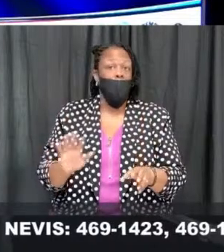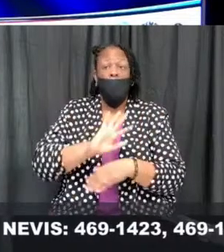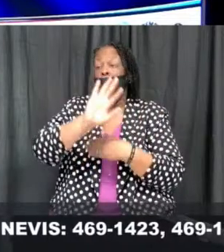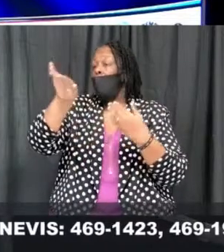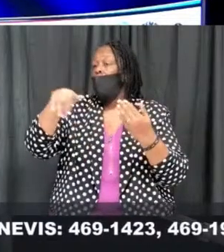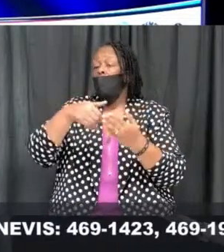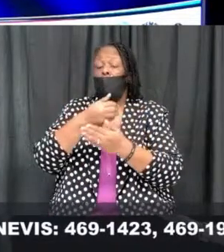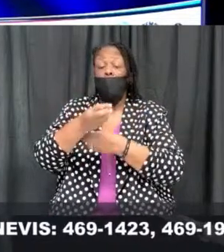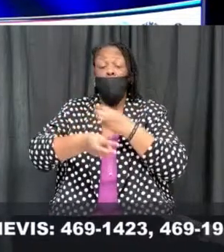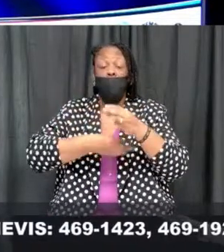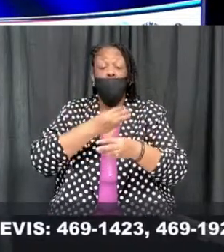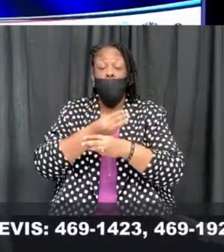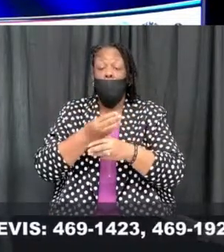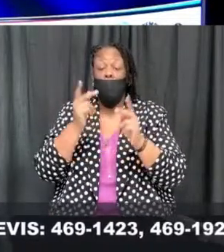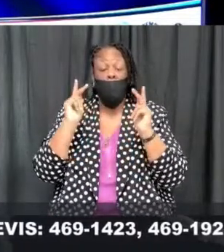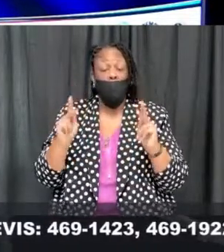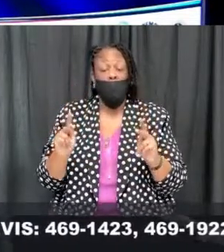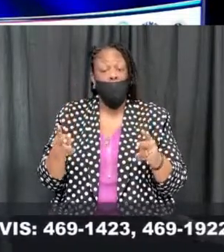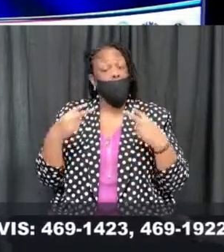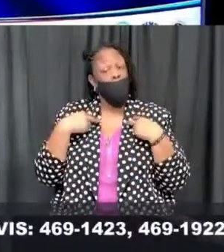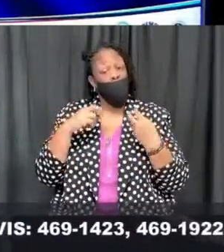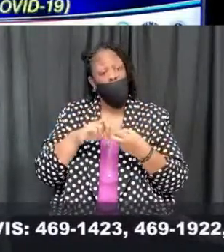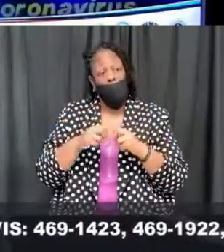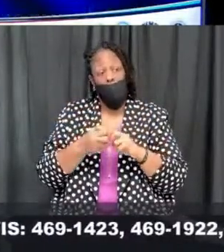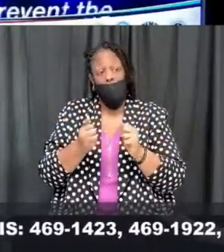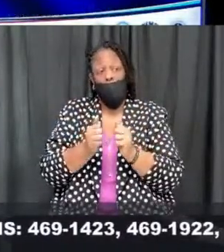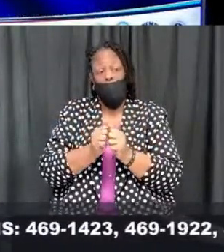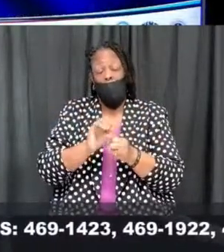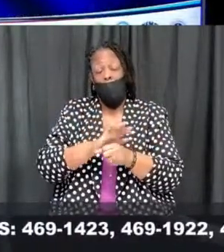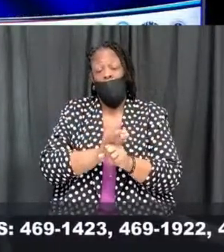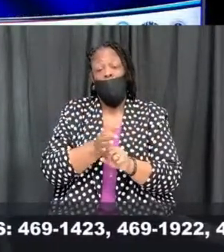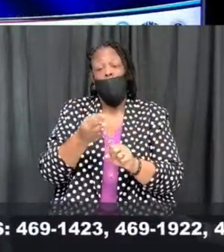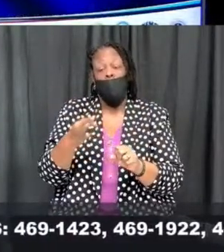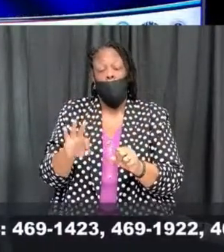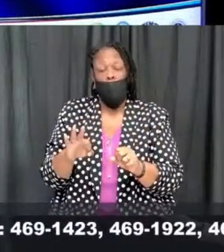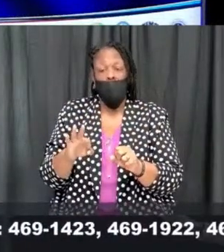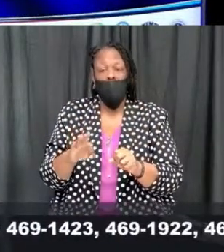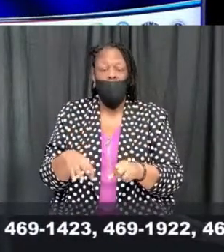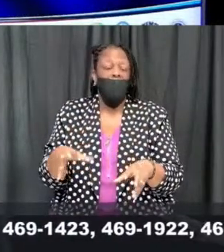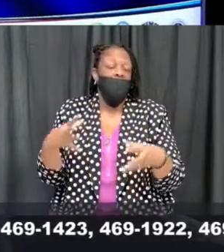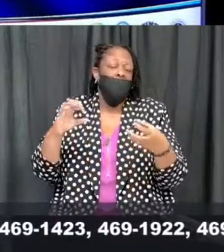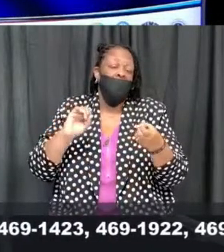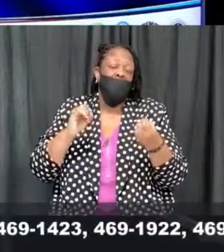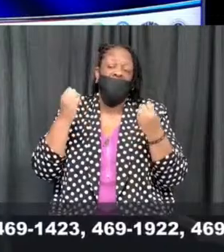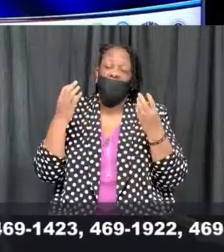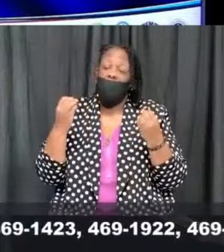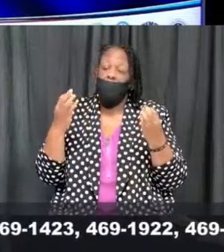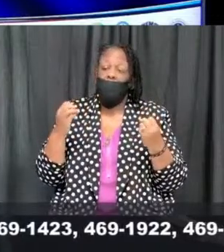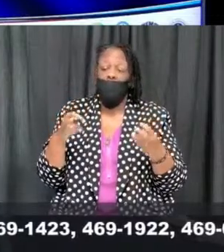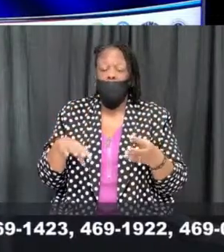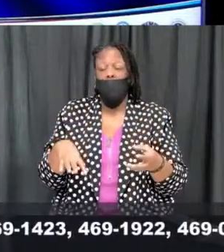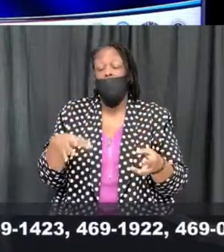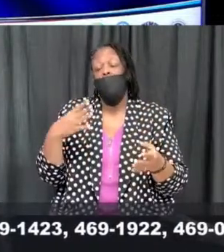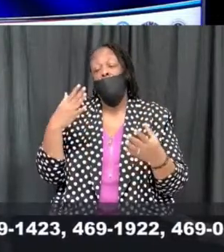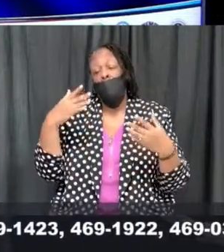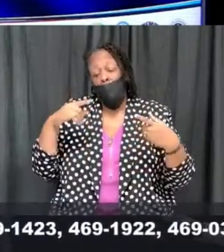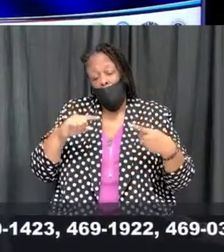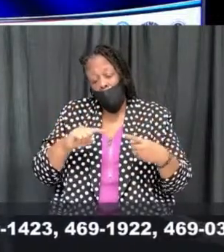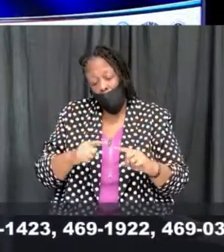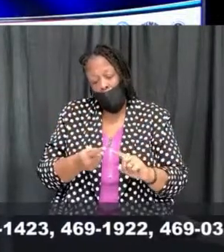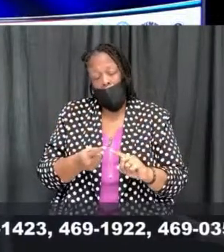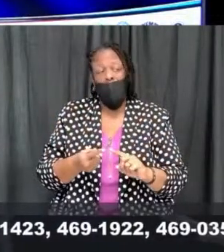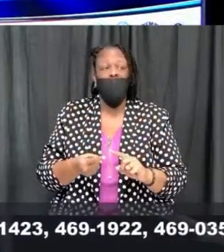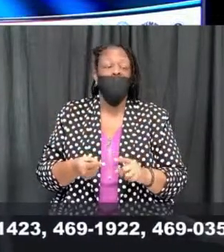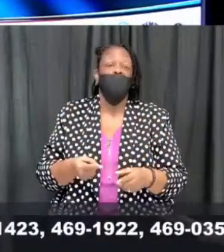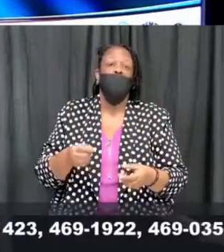corona pandemic. It has caused untold suffering, it has caused death, it